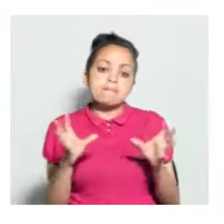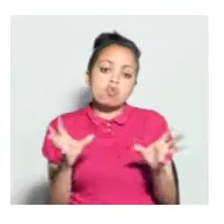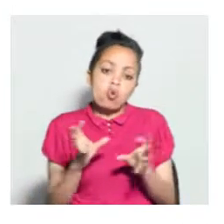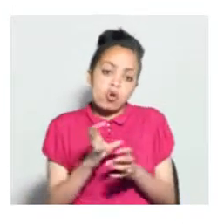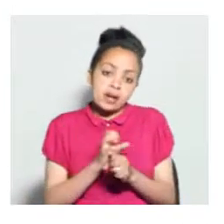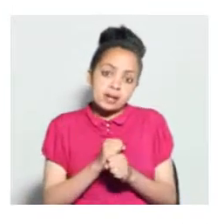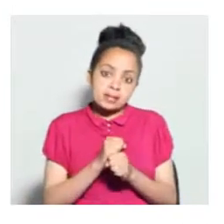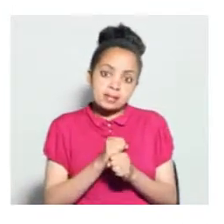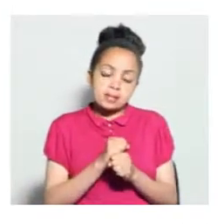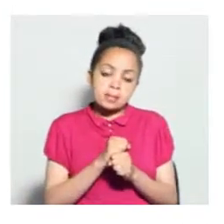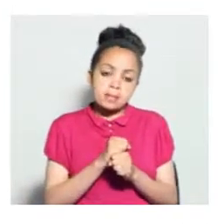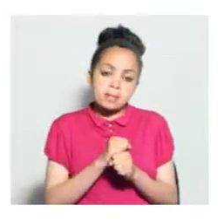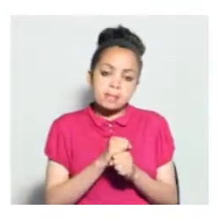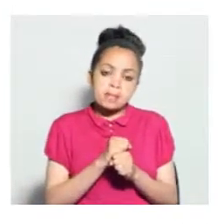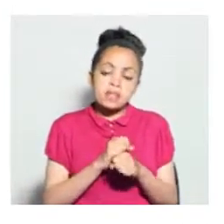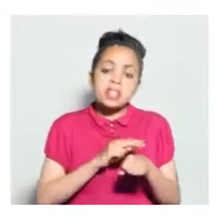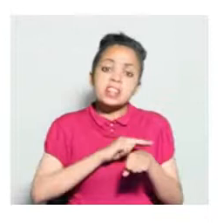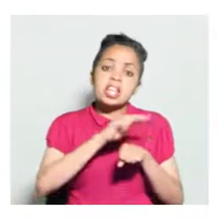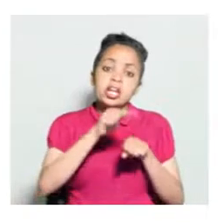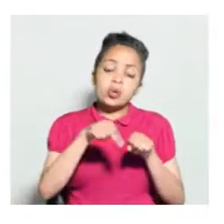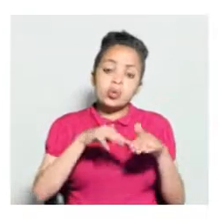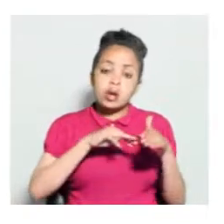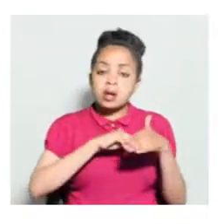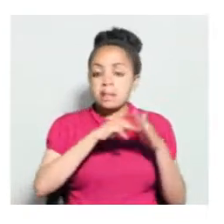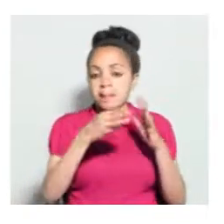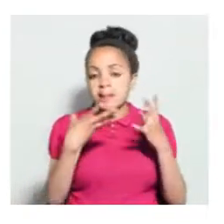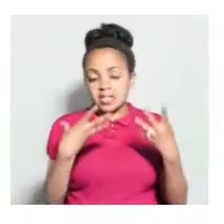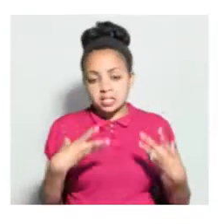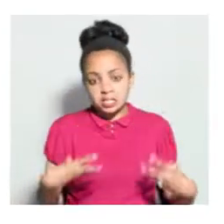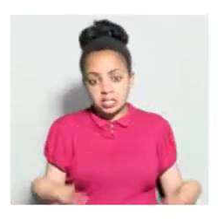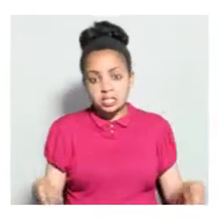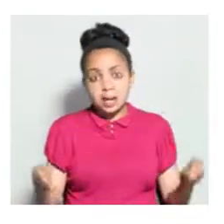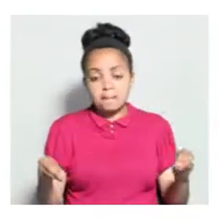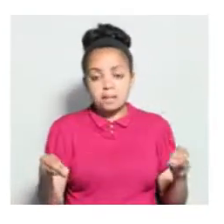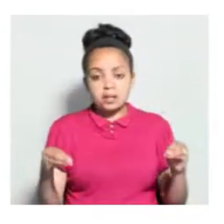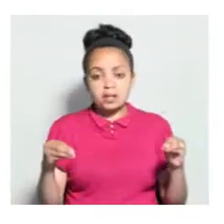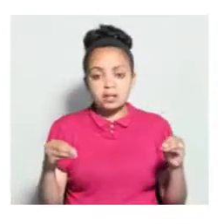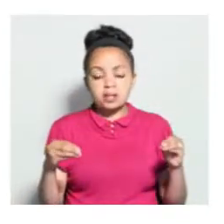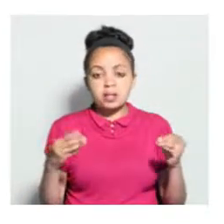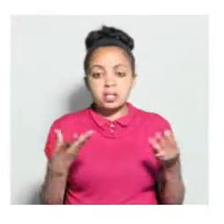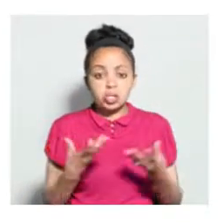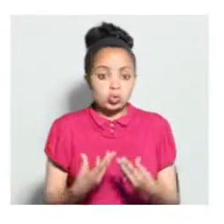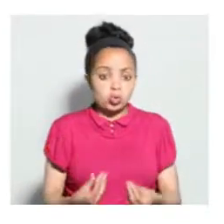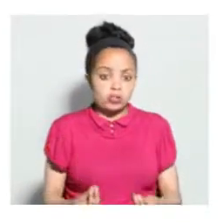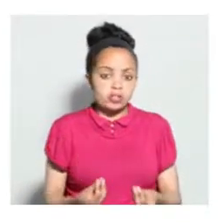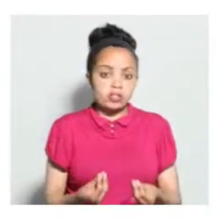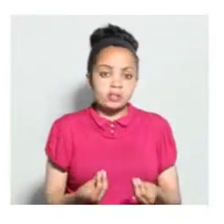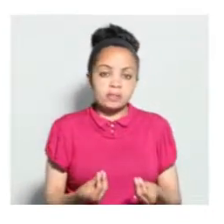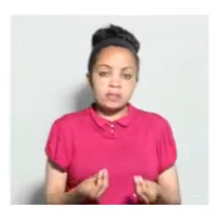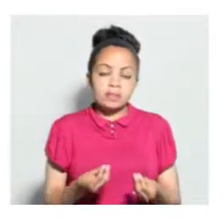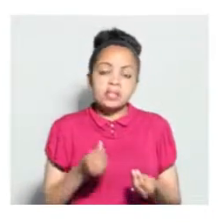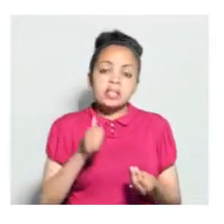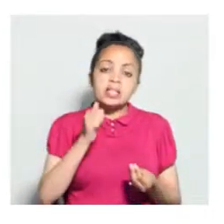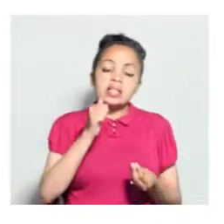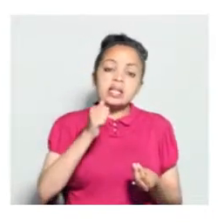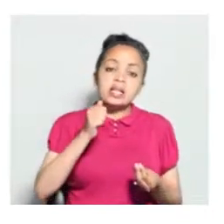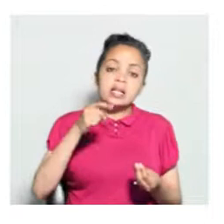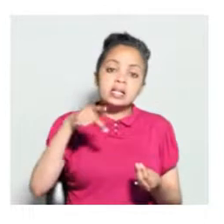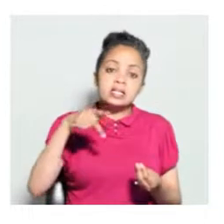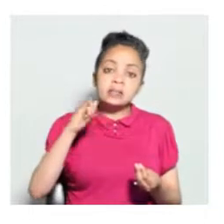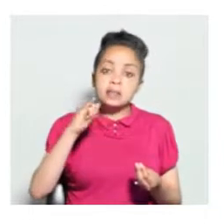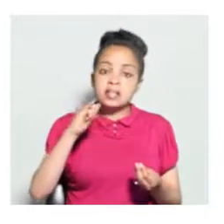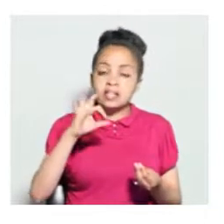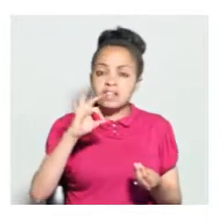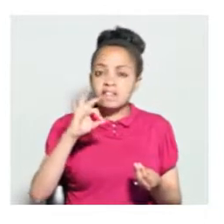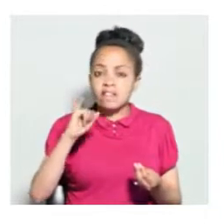condense. Nuclear membrane disappear or dissolve. A spindle fiber